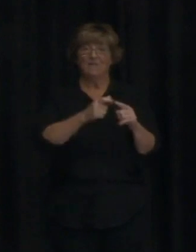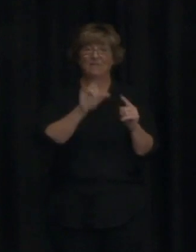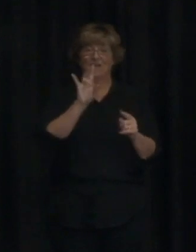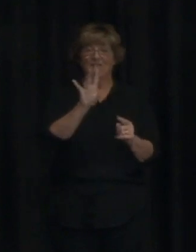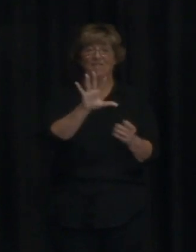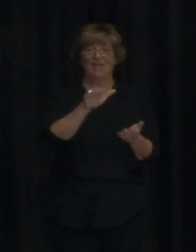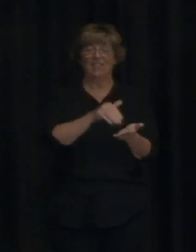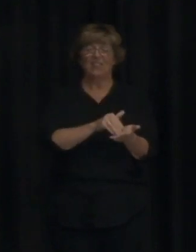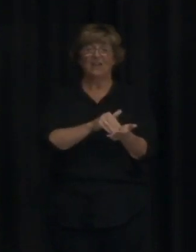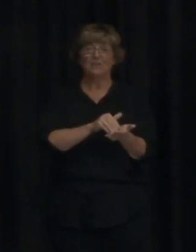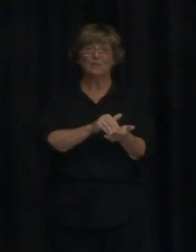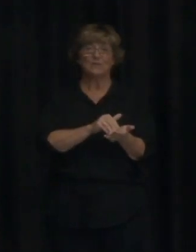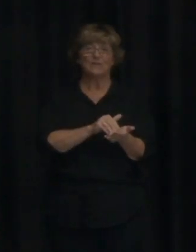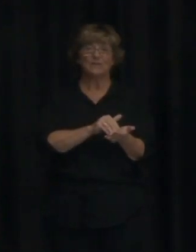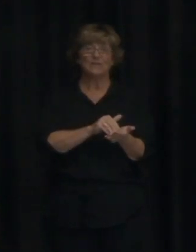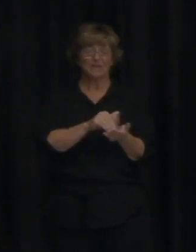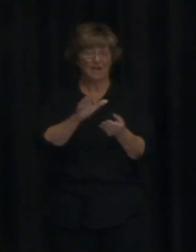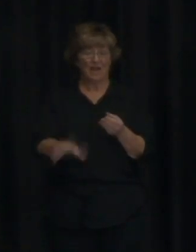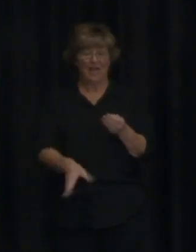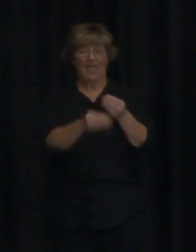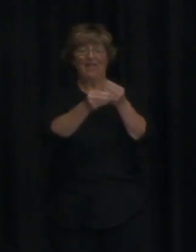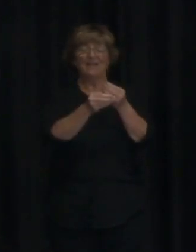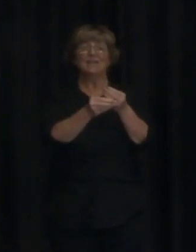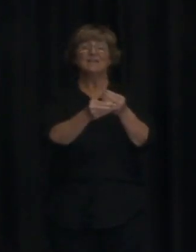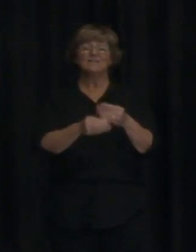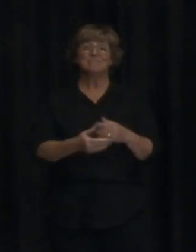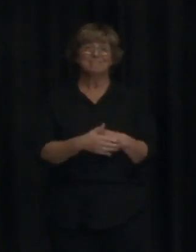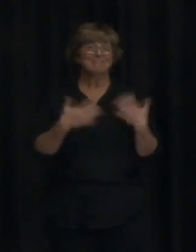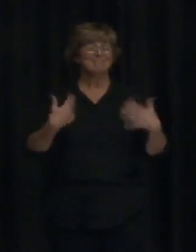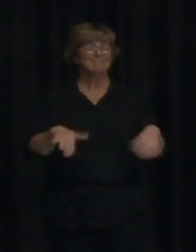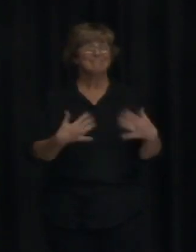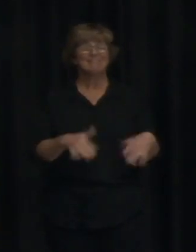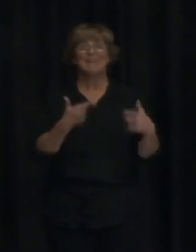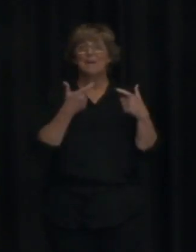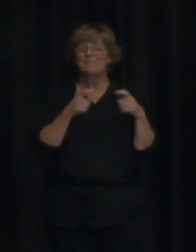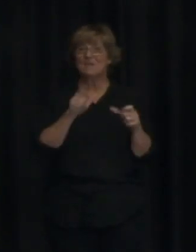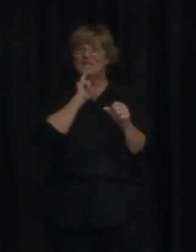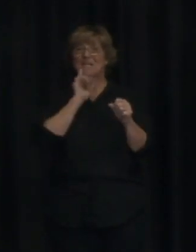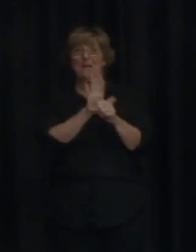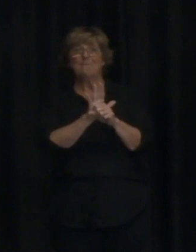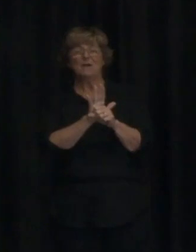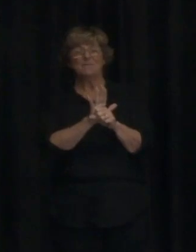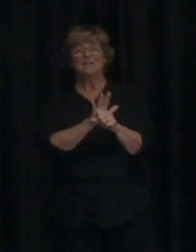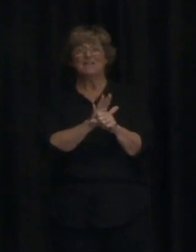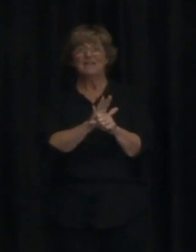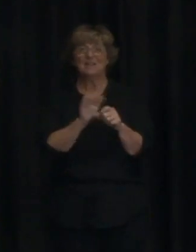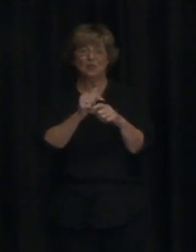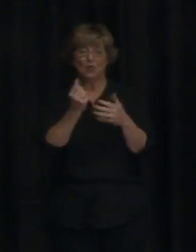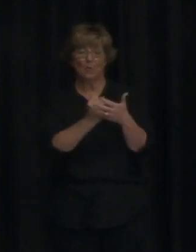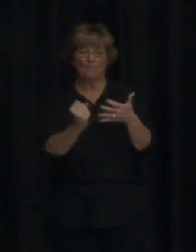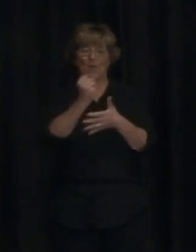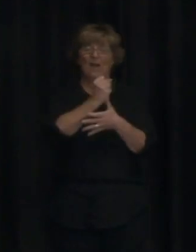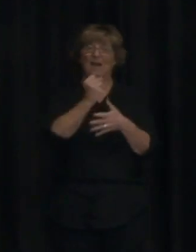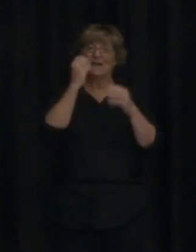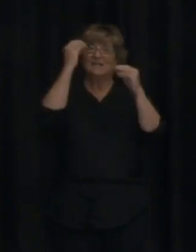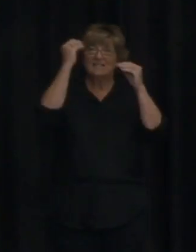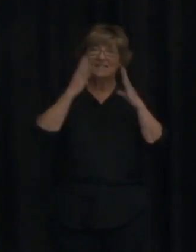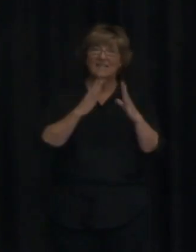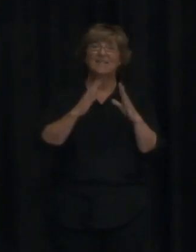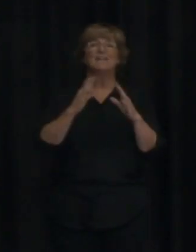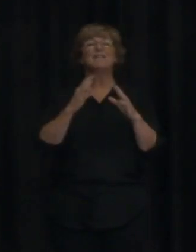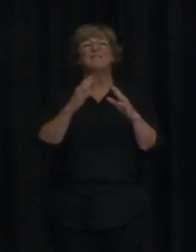75,000 allocations. Those will be additive. It's just a commitment, our resolve to prioritize our educators as